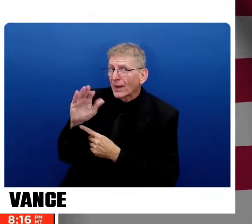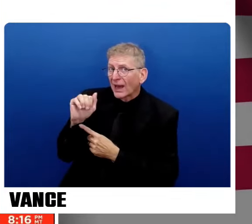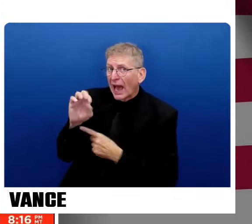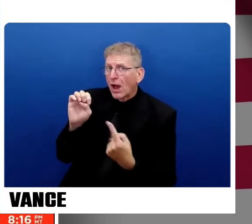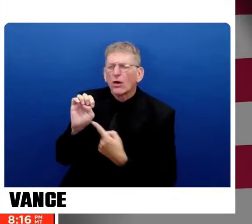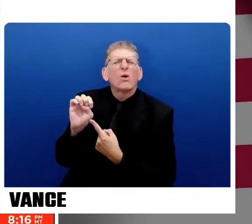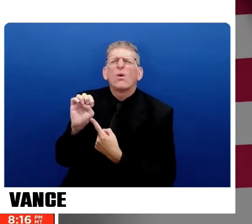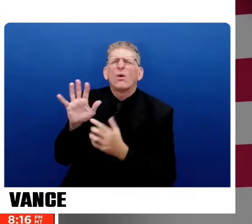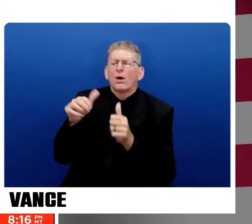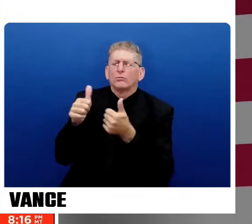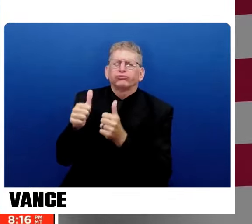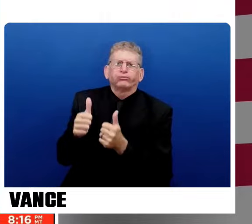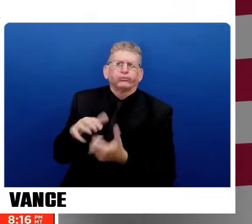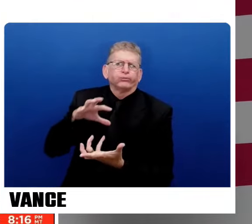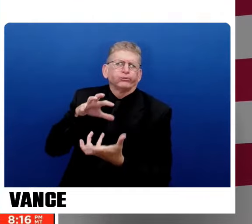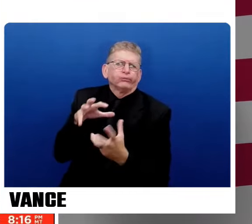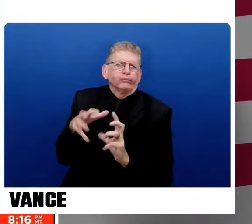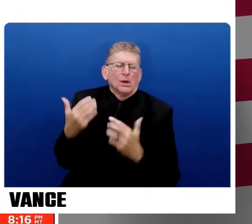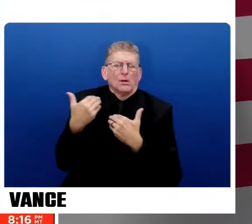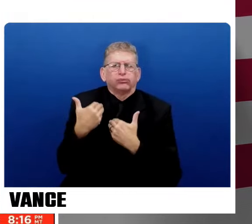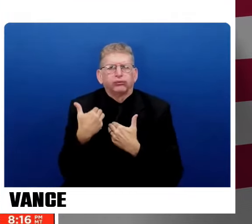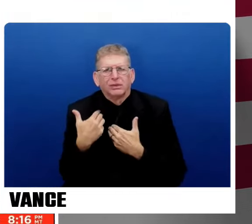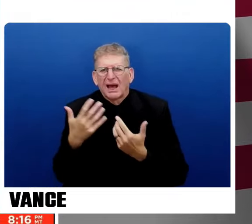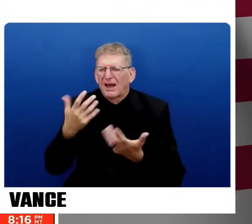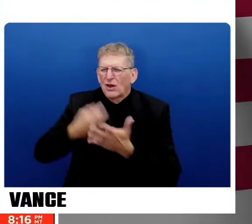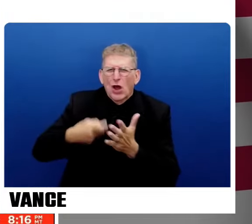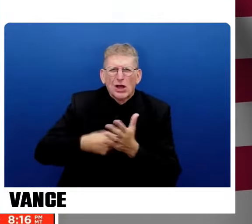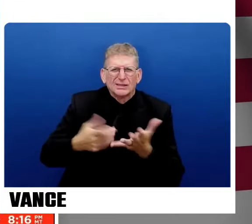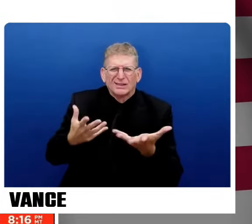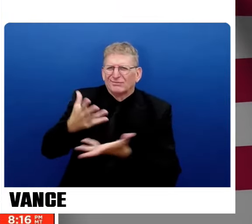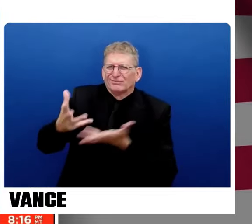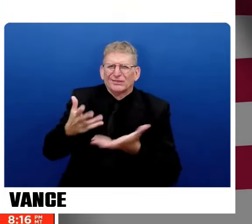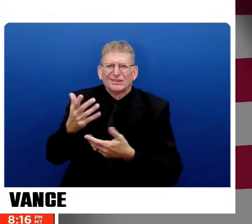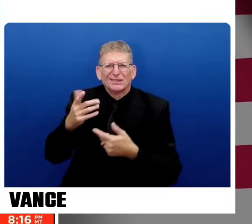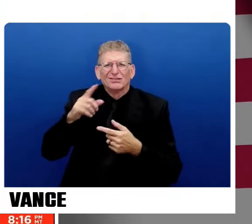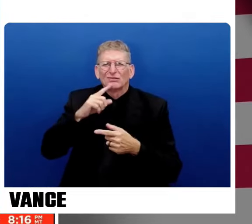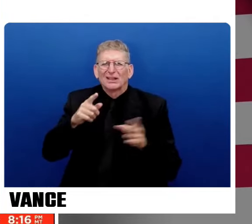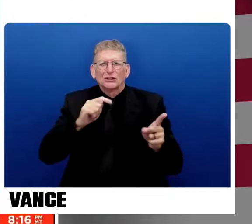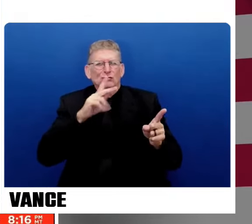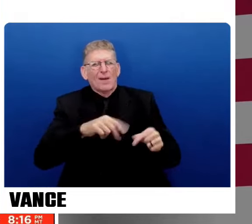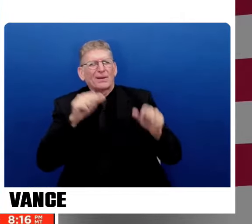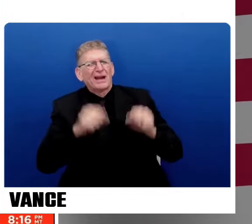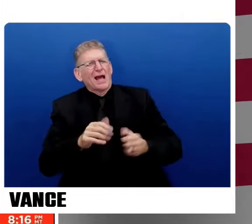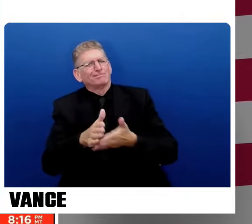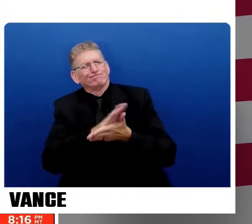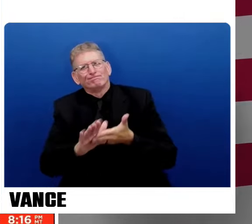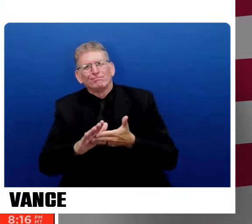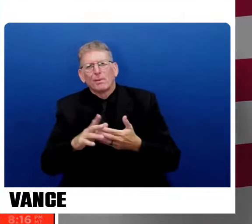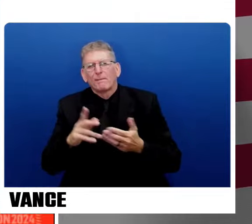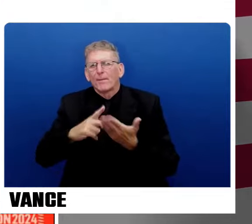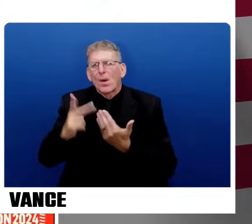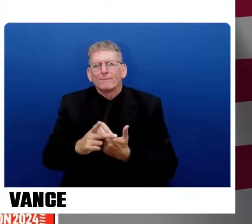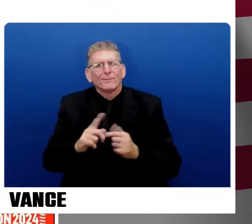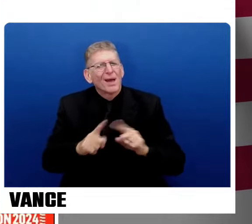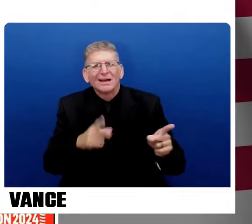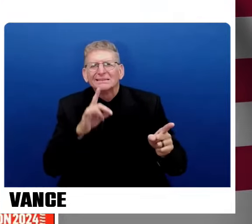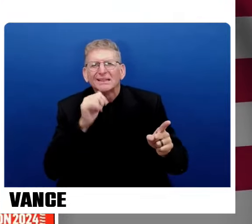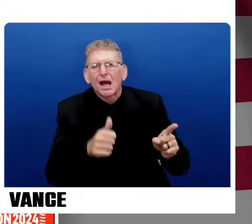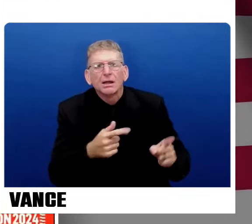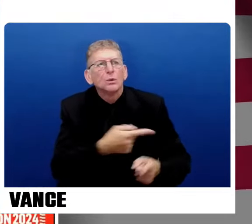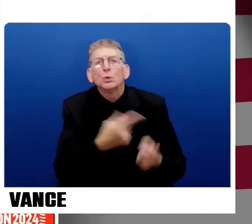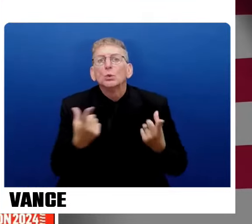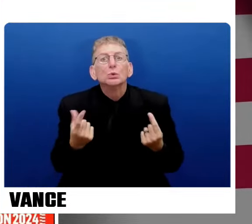healthcare costs, Donald Trump could have destroyed the program. Instead, he worked in a bipartisan way to ensure that Americans had access